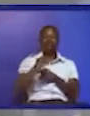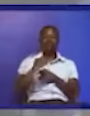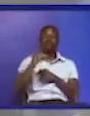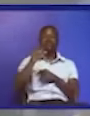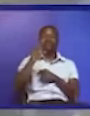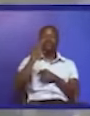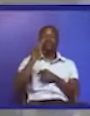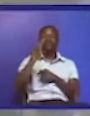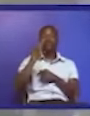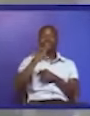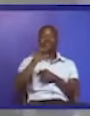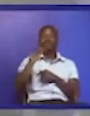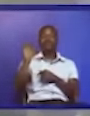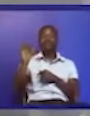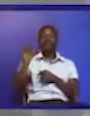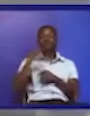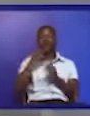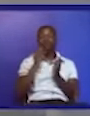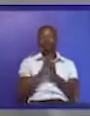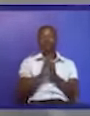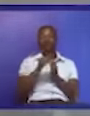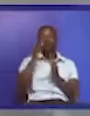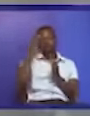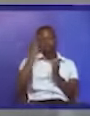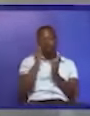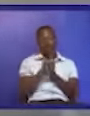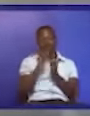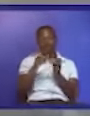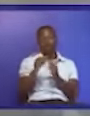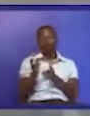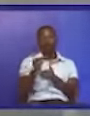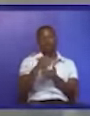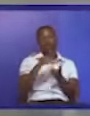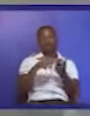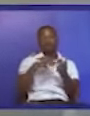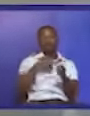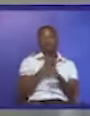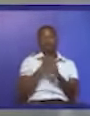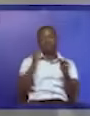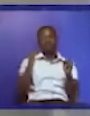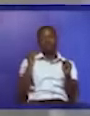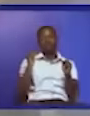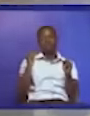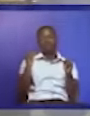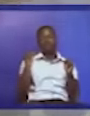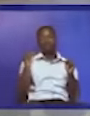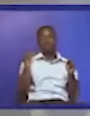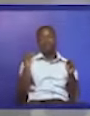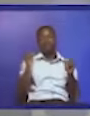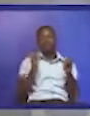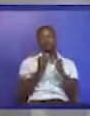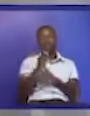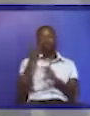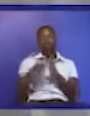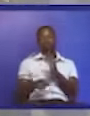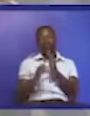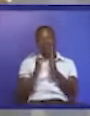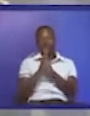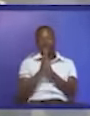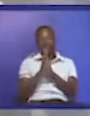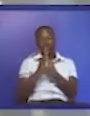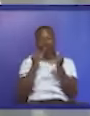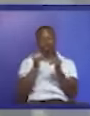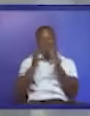and 19. I know that this shall turn to my salvation through number one, the prayer. We're only dealing with